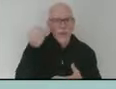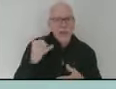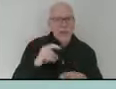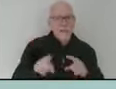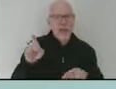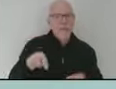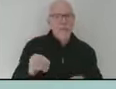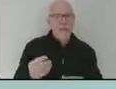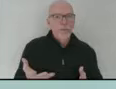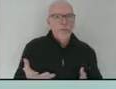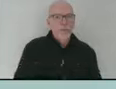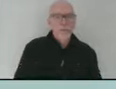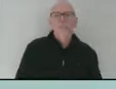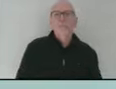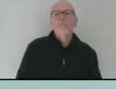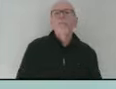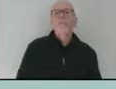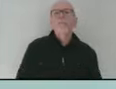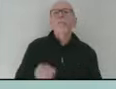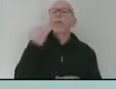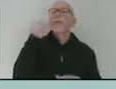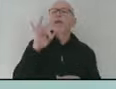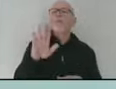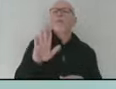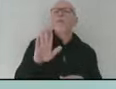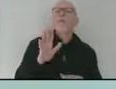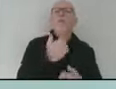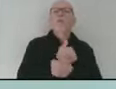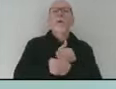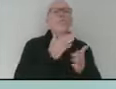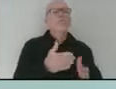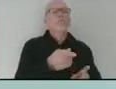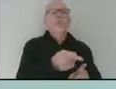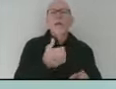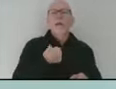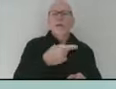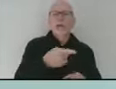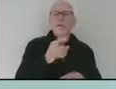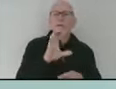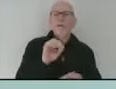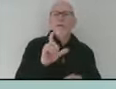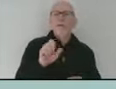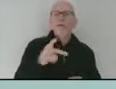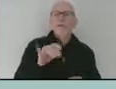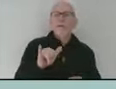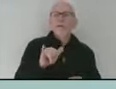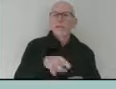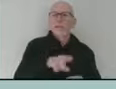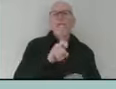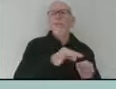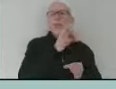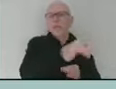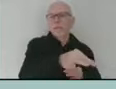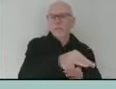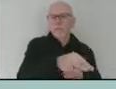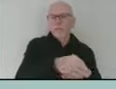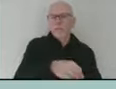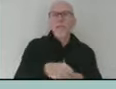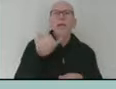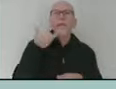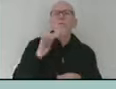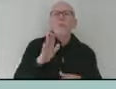patients. I'd say just imagine if your loved one had a preventative screening colonoscopy schedule and that screening was postponed. What if your